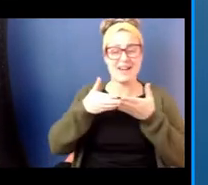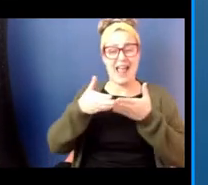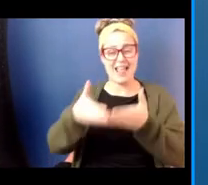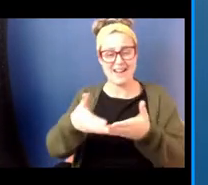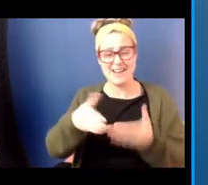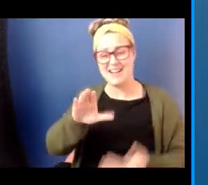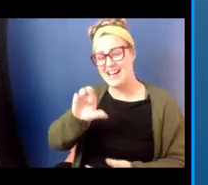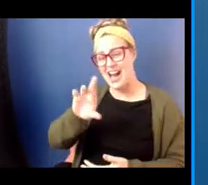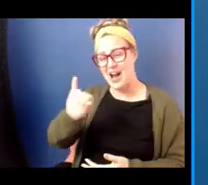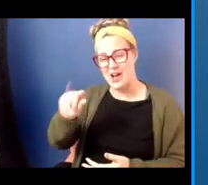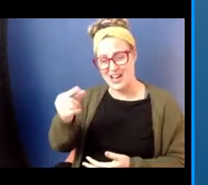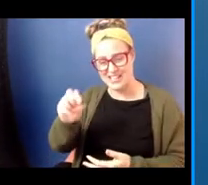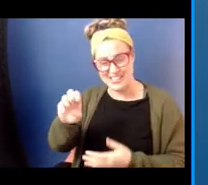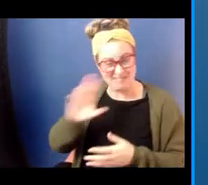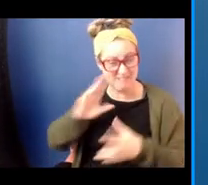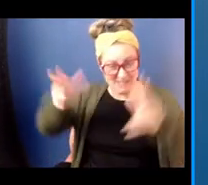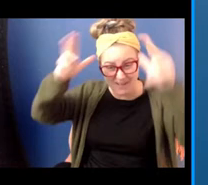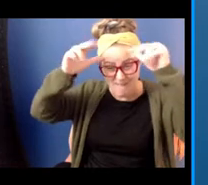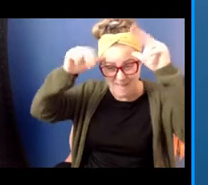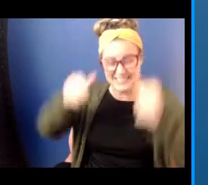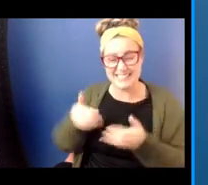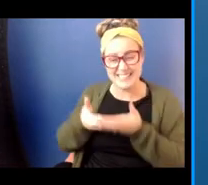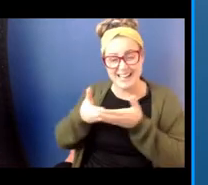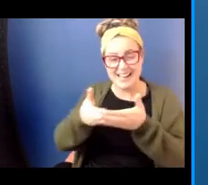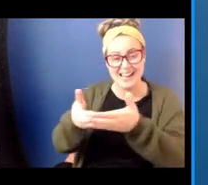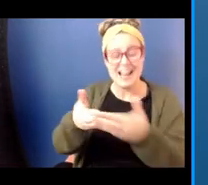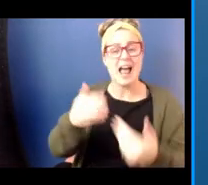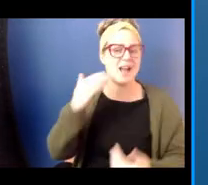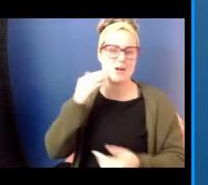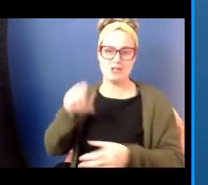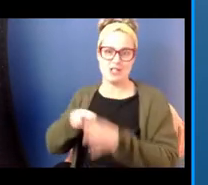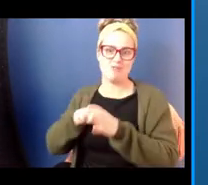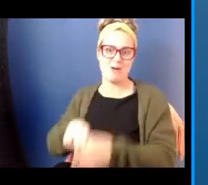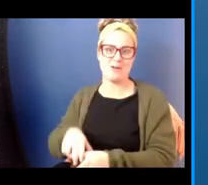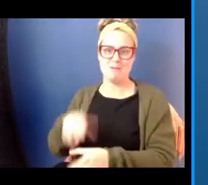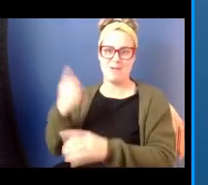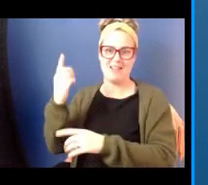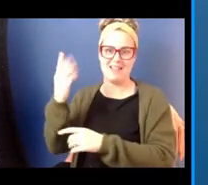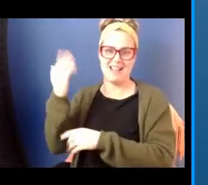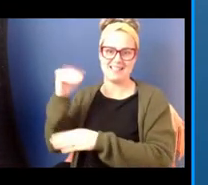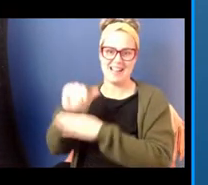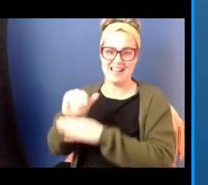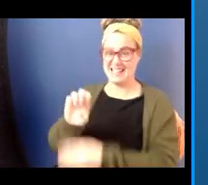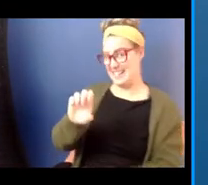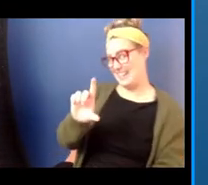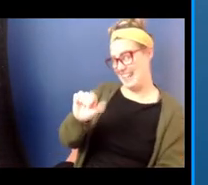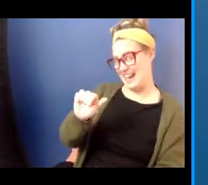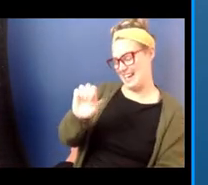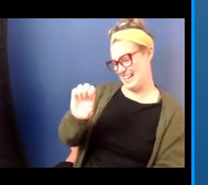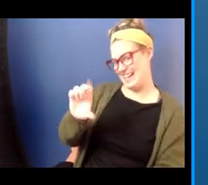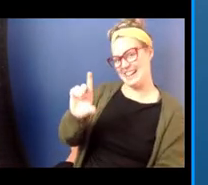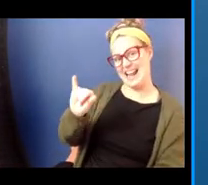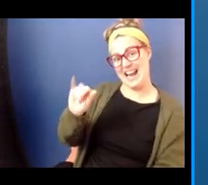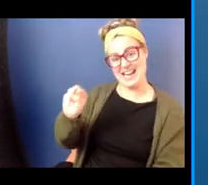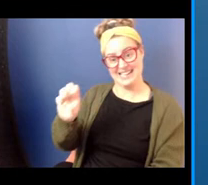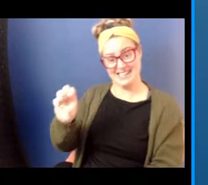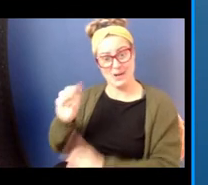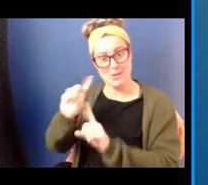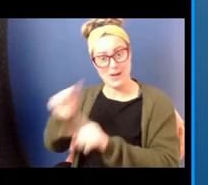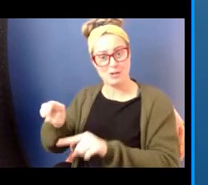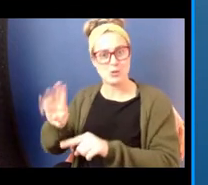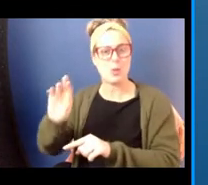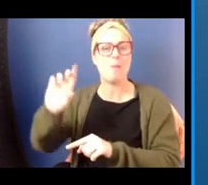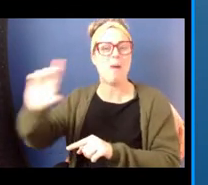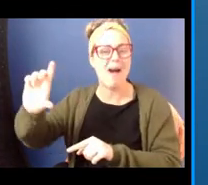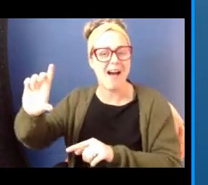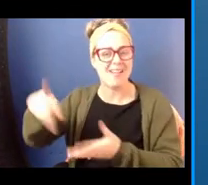Elaine hell I wish it opens up on me somebody might ask me for the next one Jamie put me on the